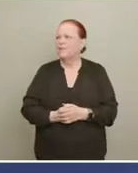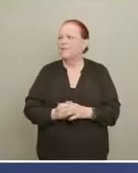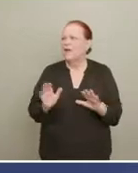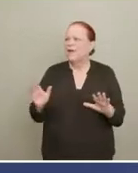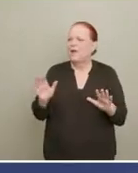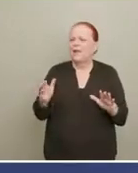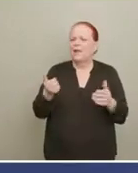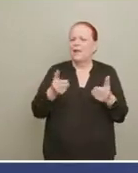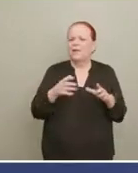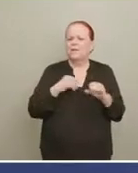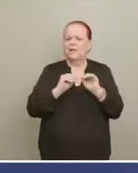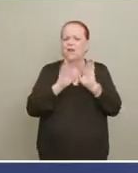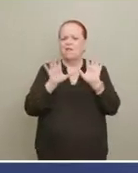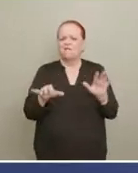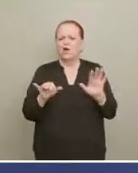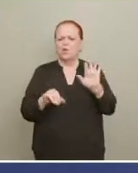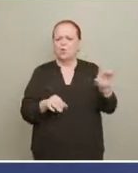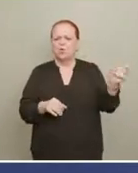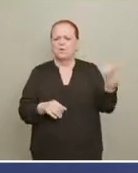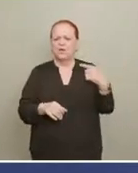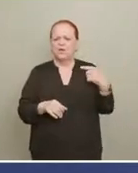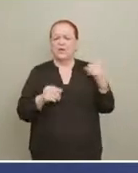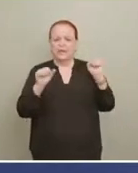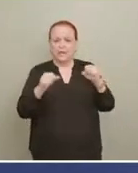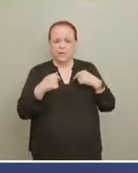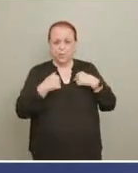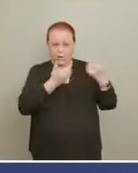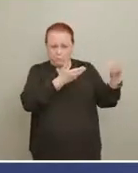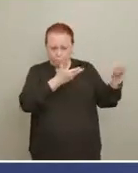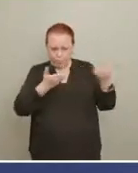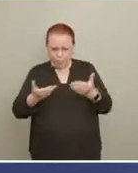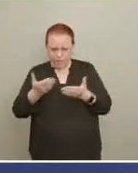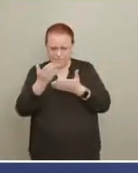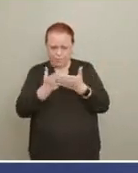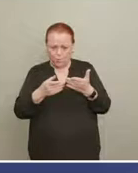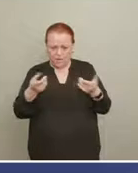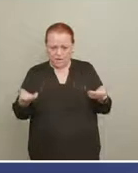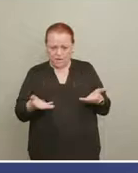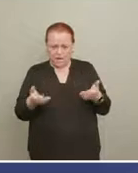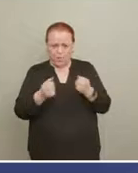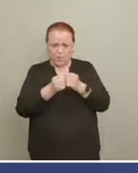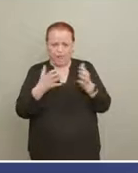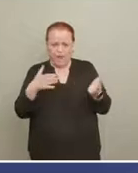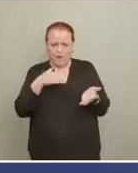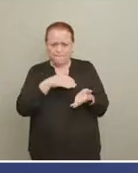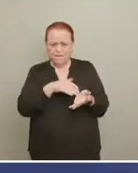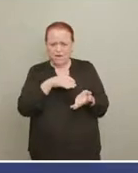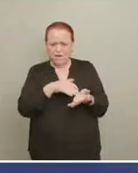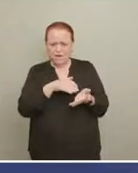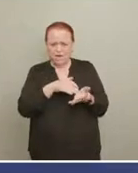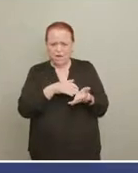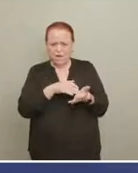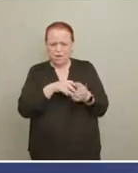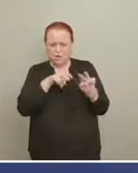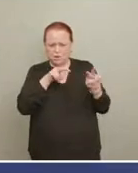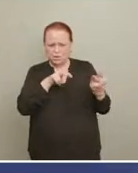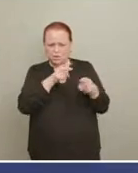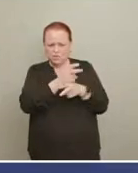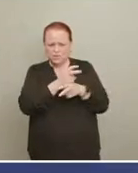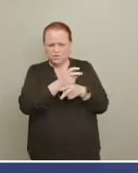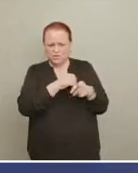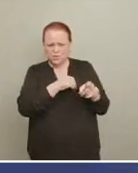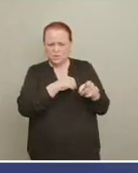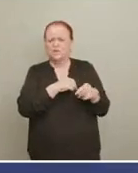Let me clarify the question. Can we take somebody here? Can we detain somebody and take somebody here without a medical supervision, I guess, is the yes.